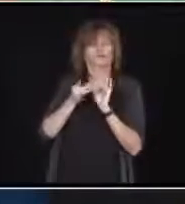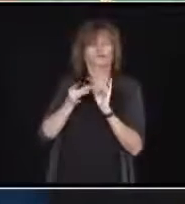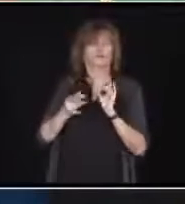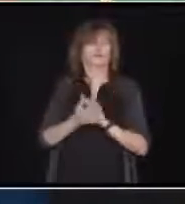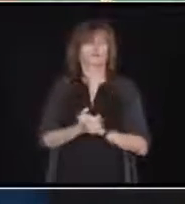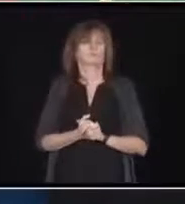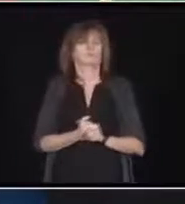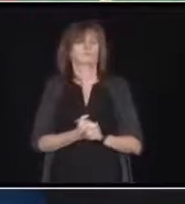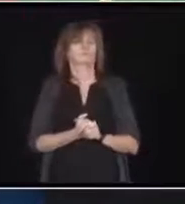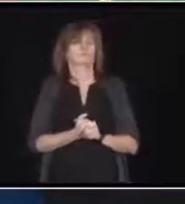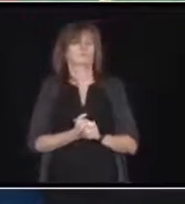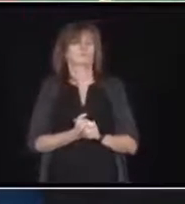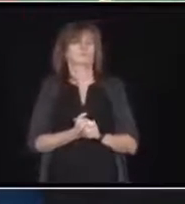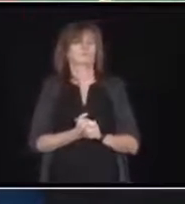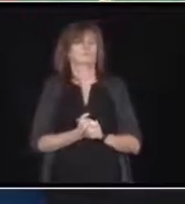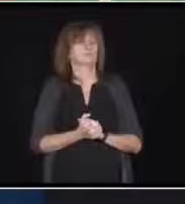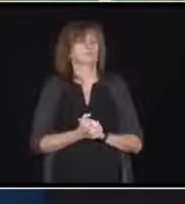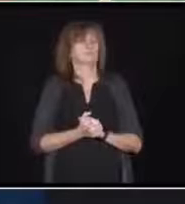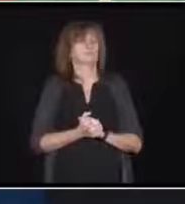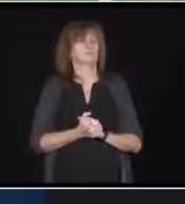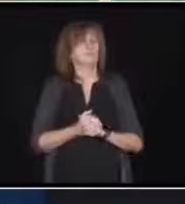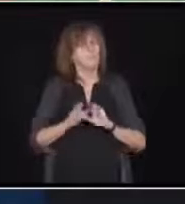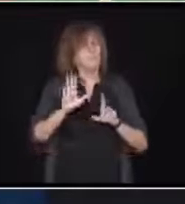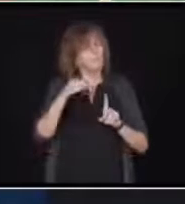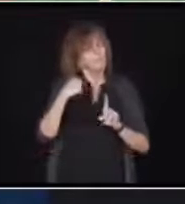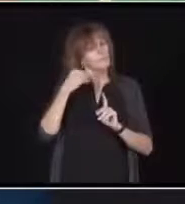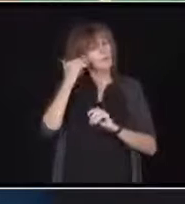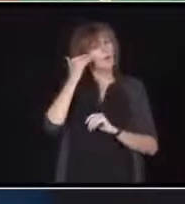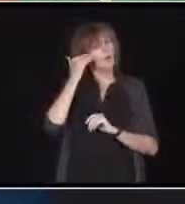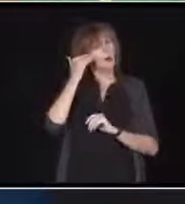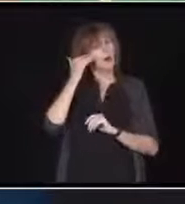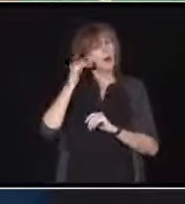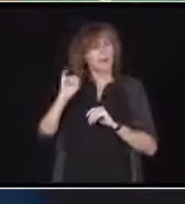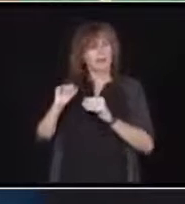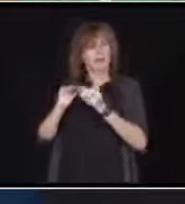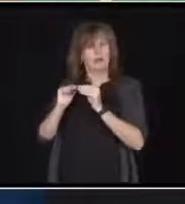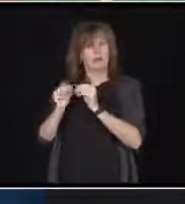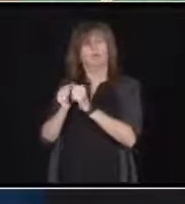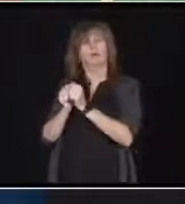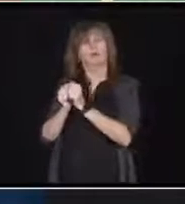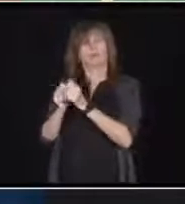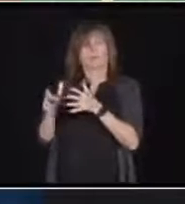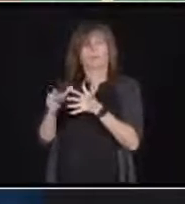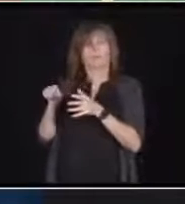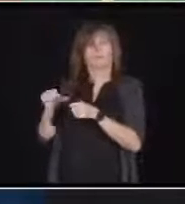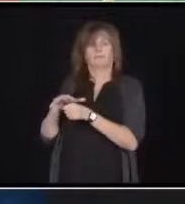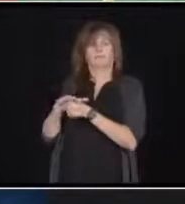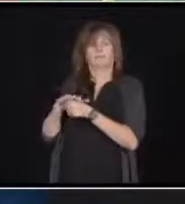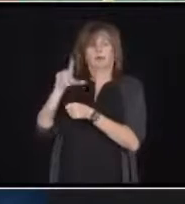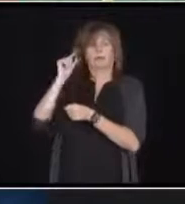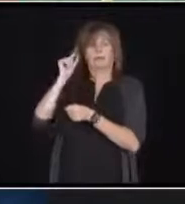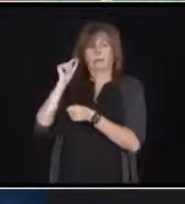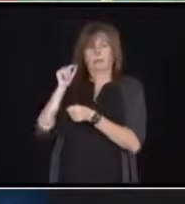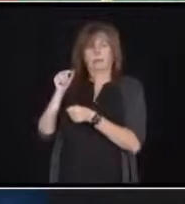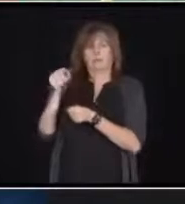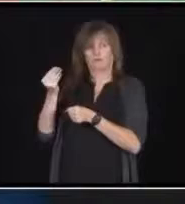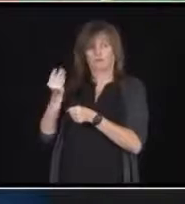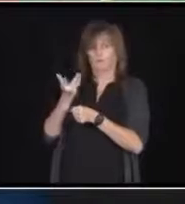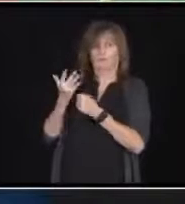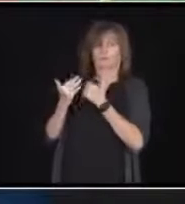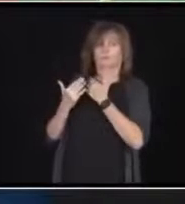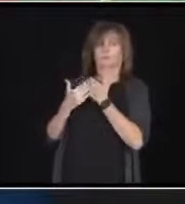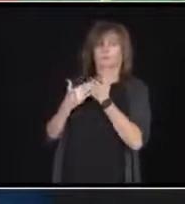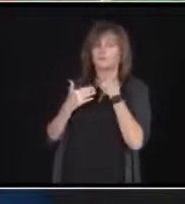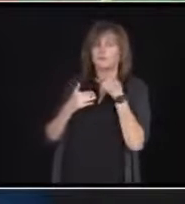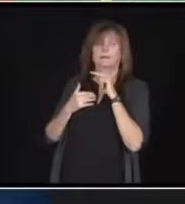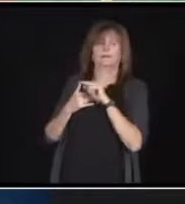Yes, I'm very aware of the outbreak at Spinco in Hamilton. And when it first came to my attention and I was in discussion with the local